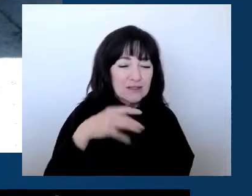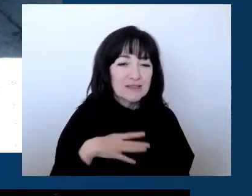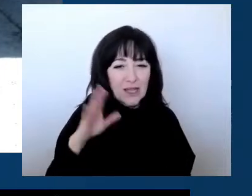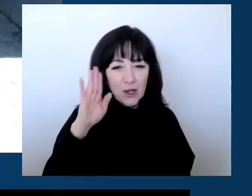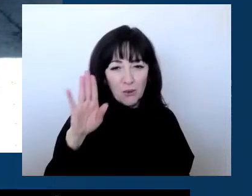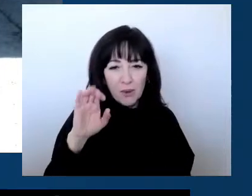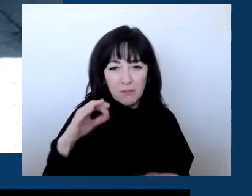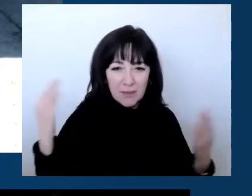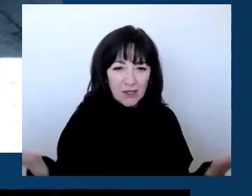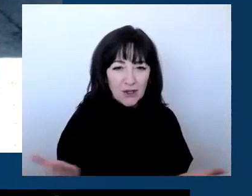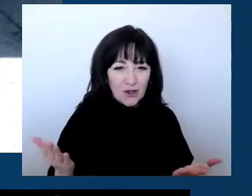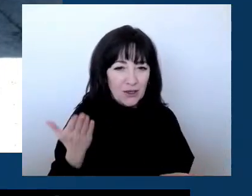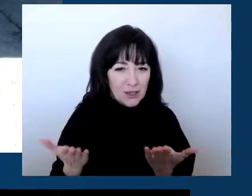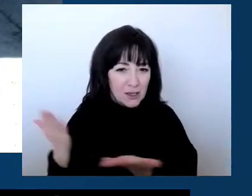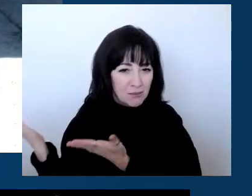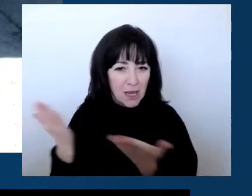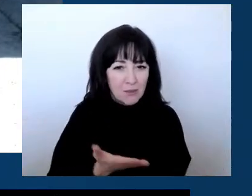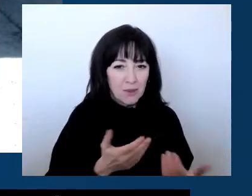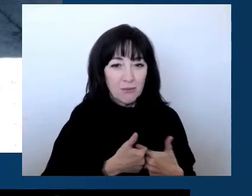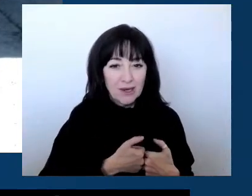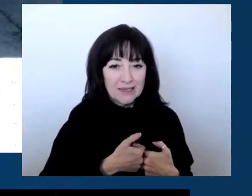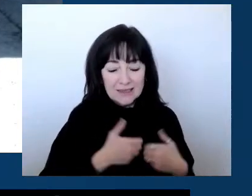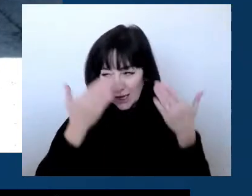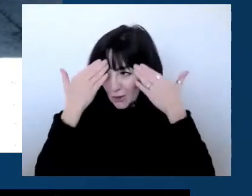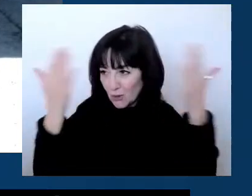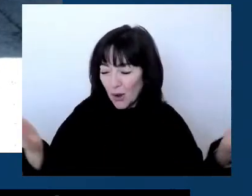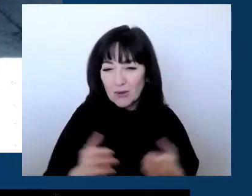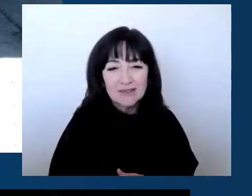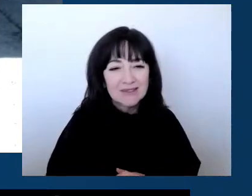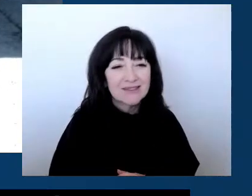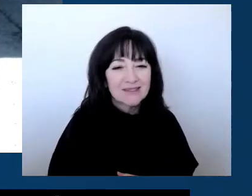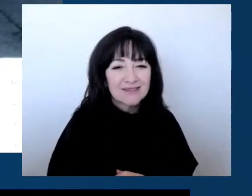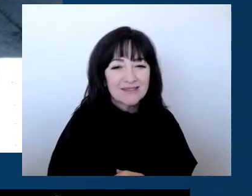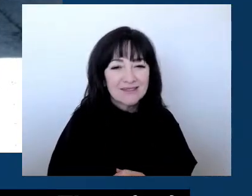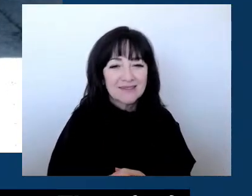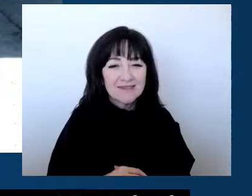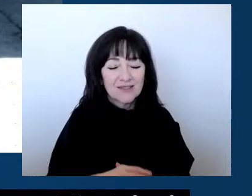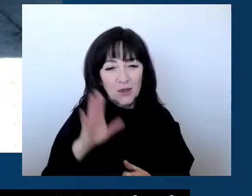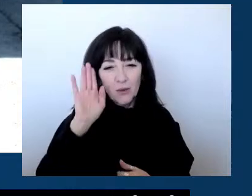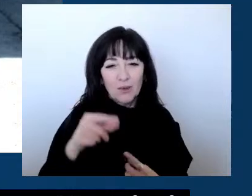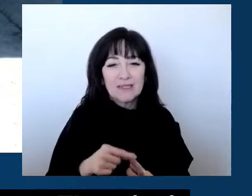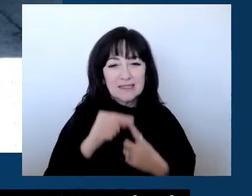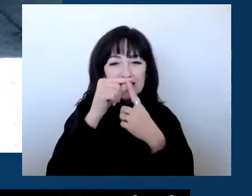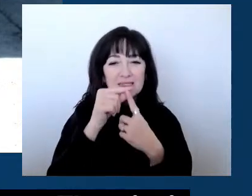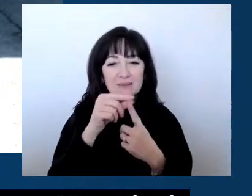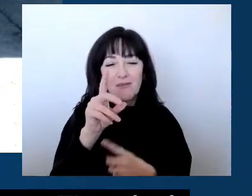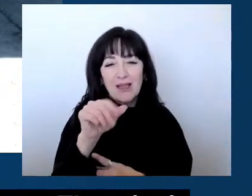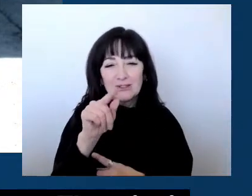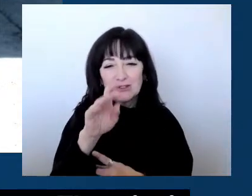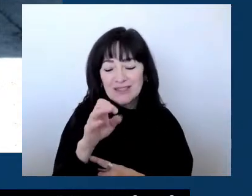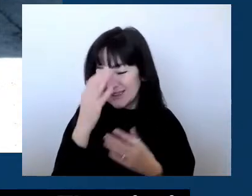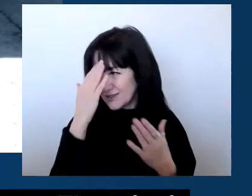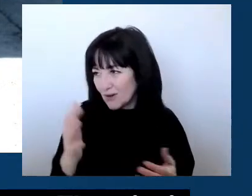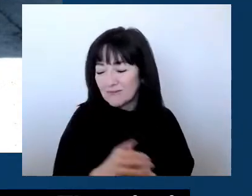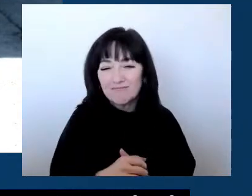going to. She might bring a date. Who knows? It's going to be a special day. But anyway, the question is, what do we do about our cars, trucks, and